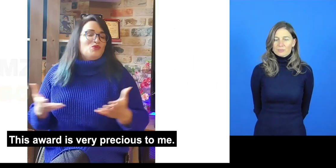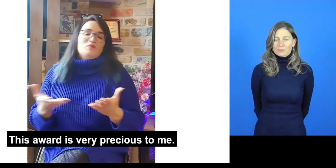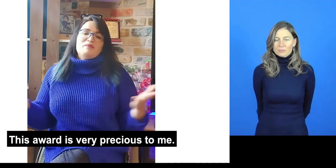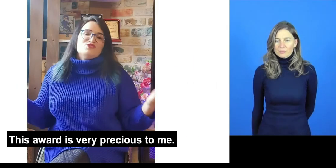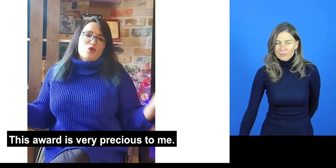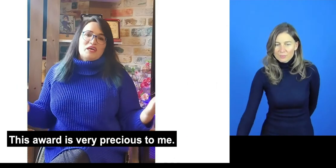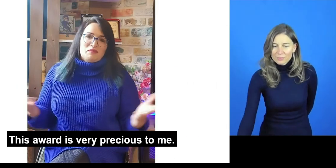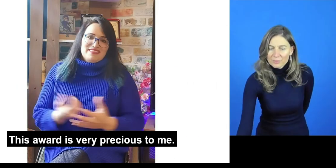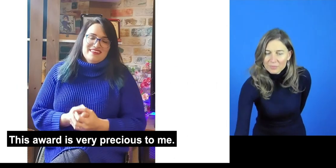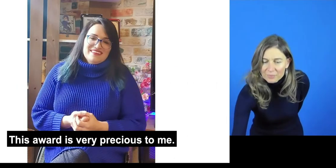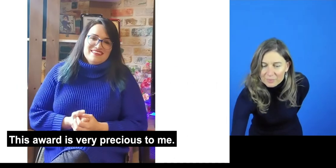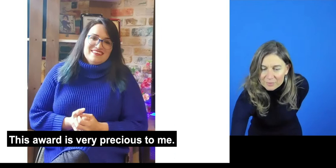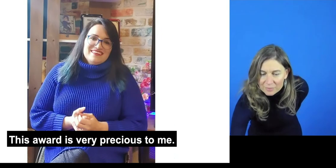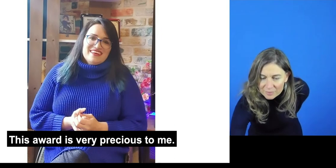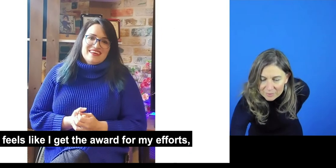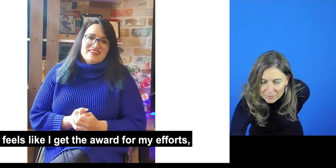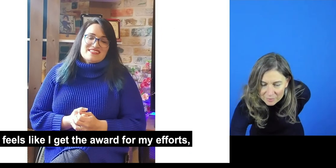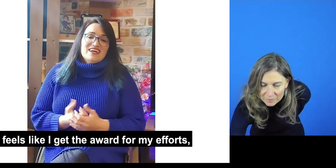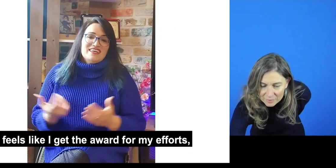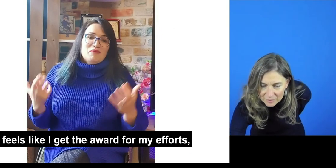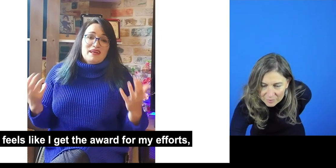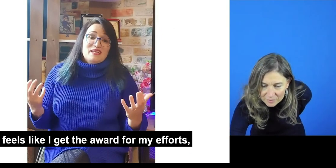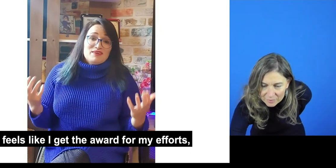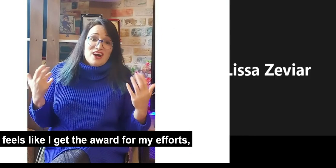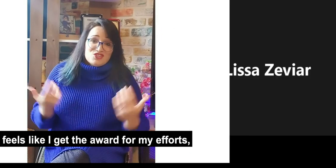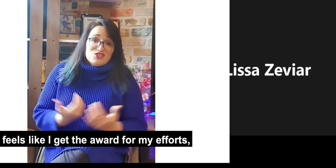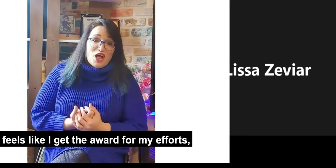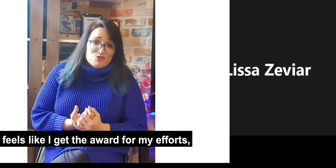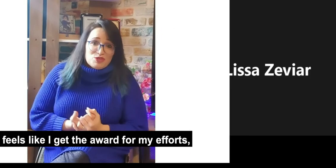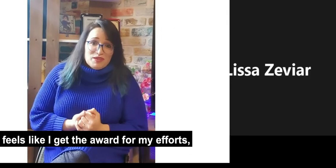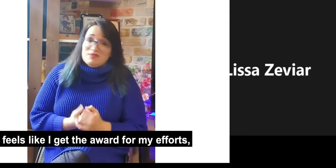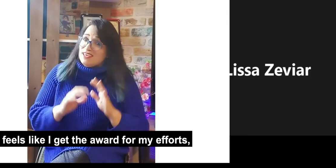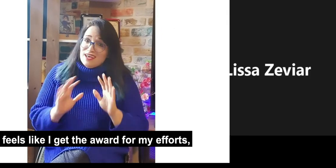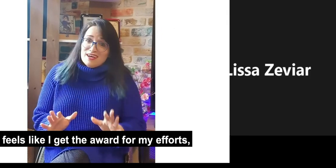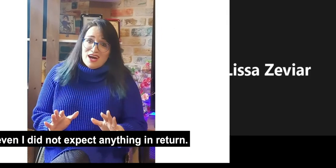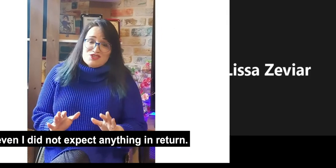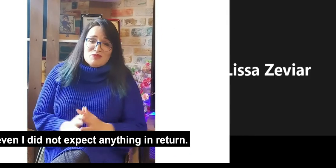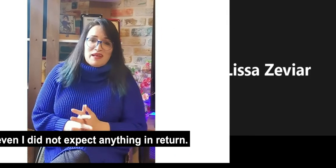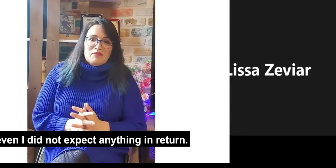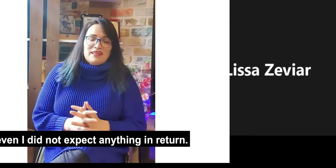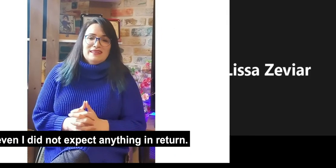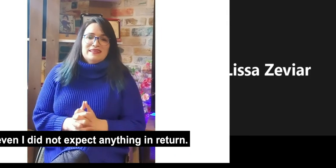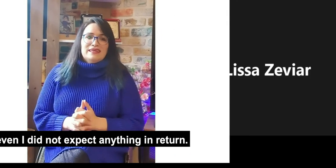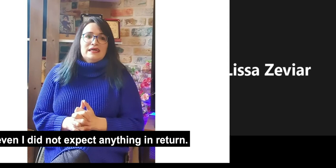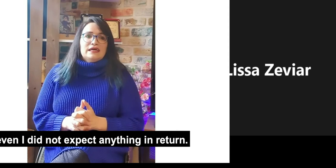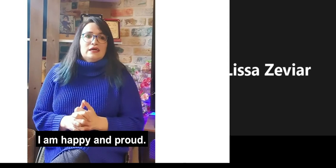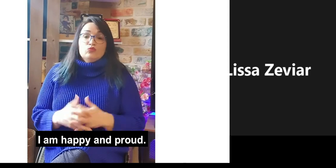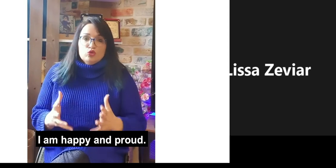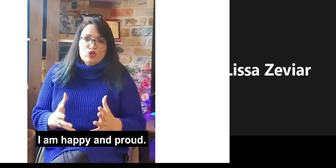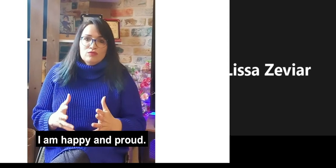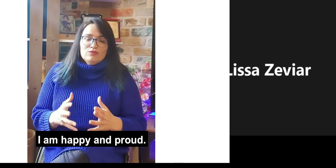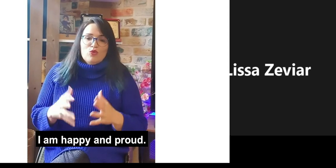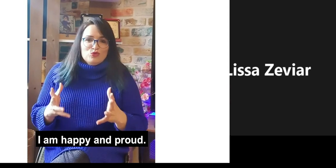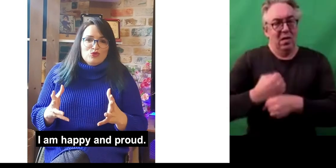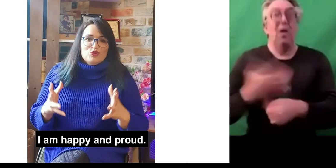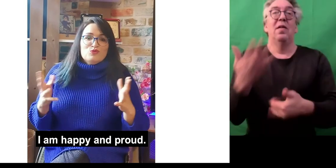Bu ödül benim için çok kıymetli. Sanki emeklerimin karşılığını almış gibiyim ki karşılık beklemeden.